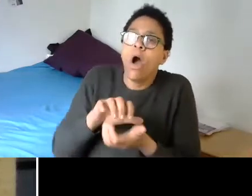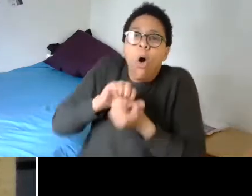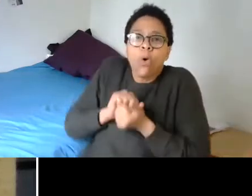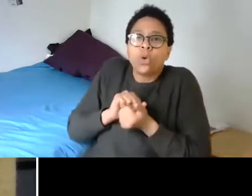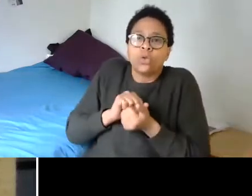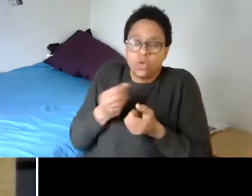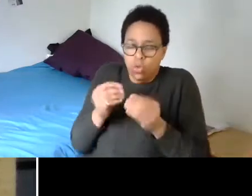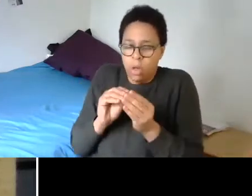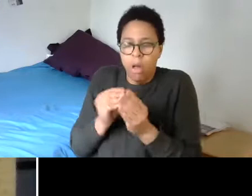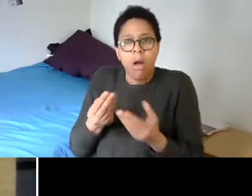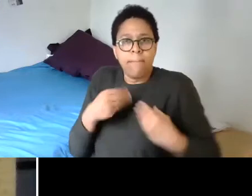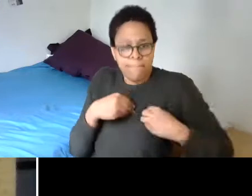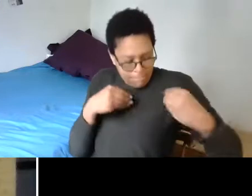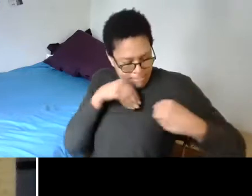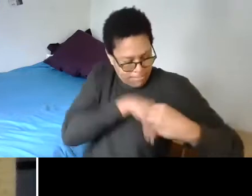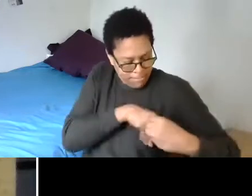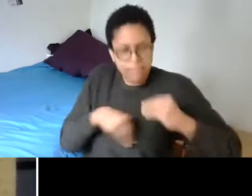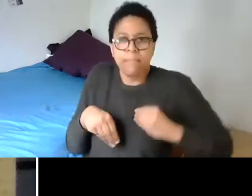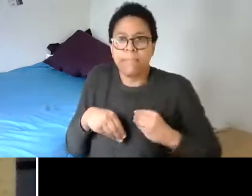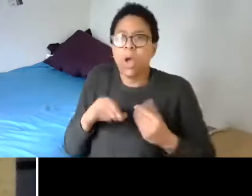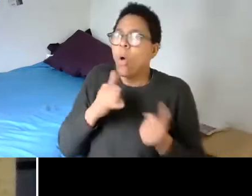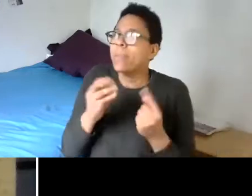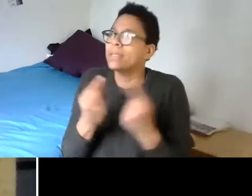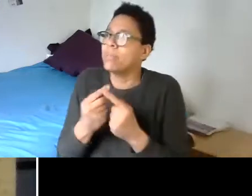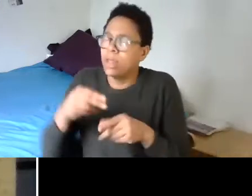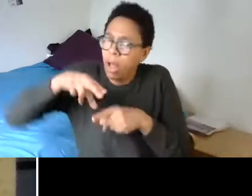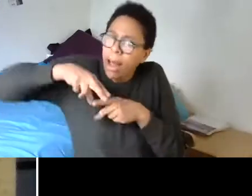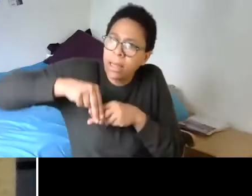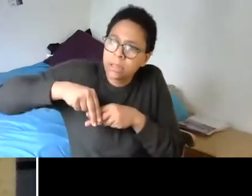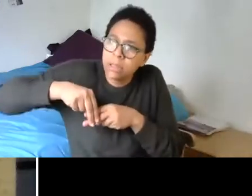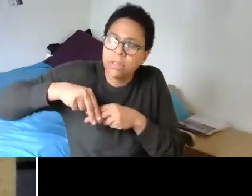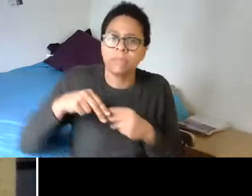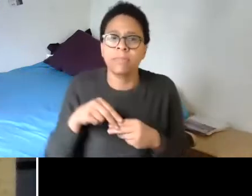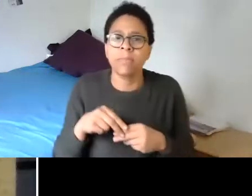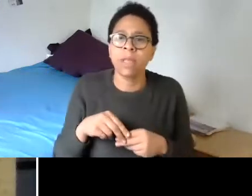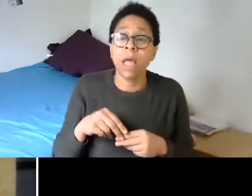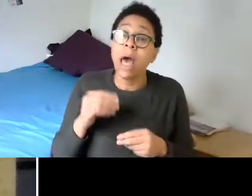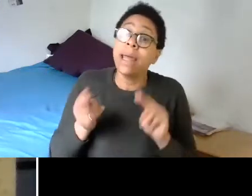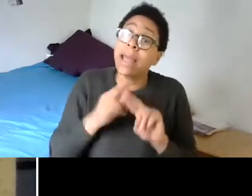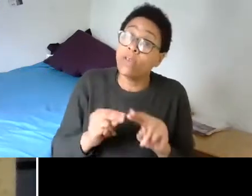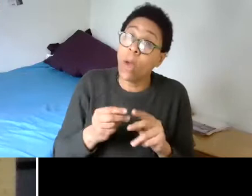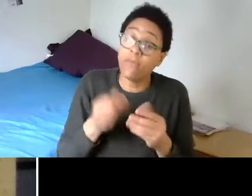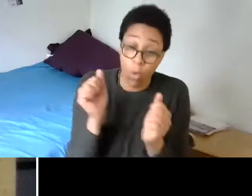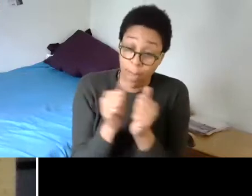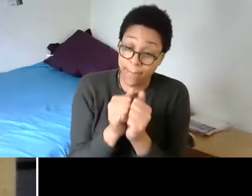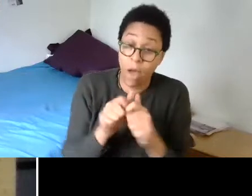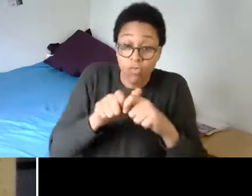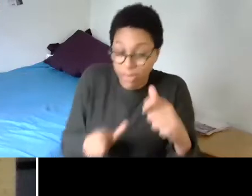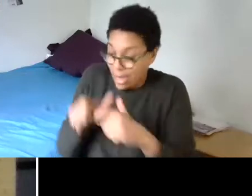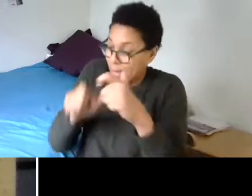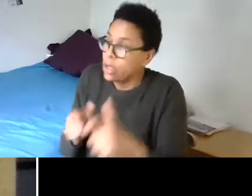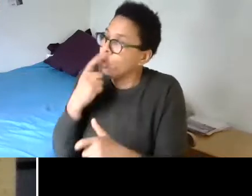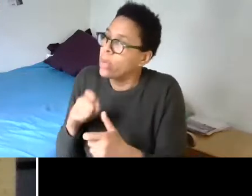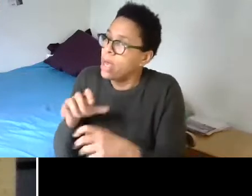small pocket paper book with clasps, and carry your bills of exchange in such a book so they may be kept clean and whole and less subject to